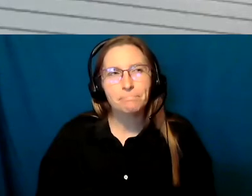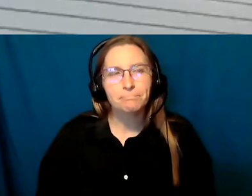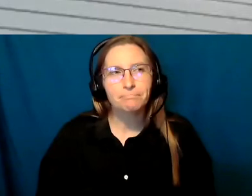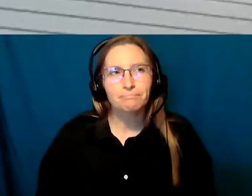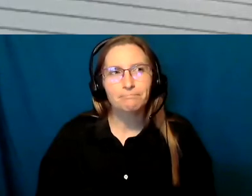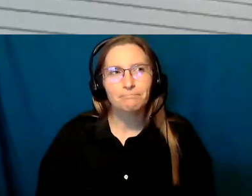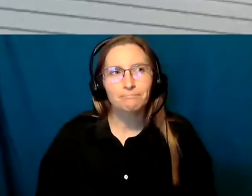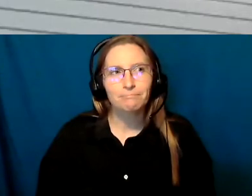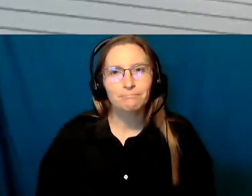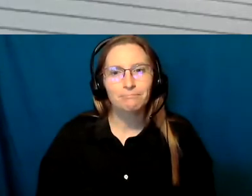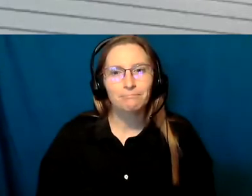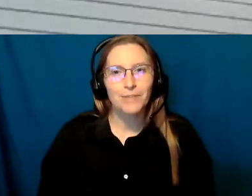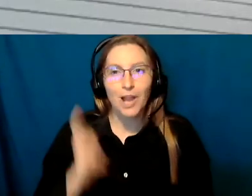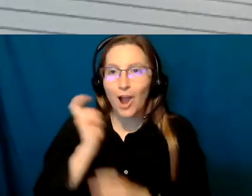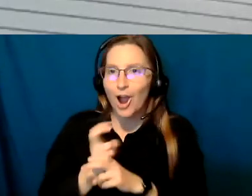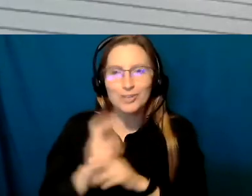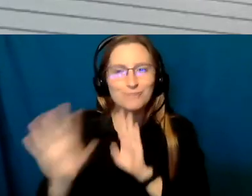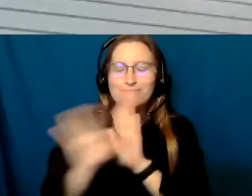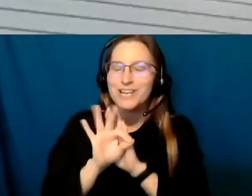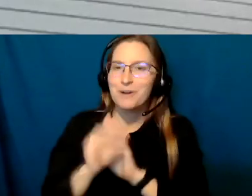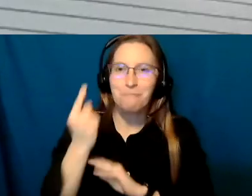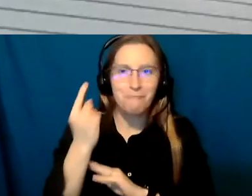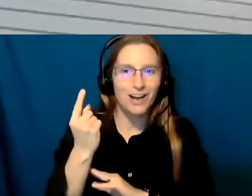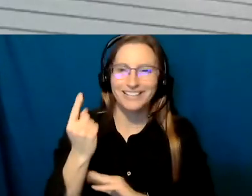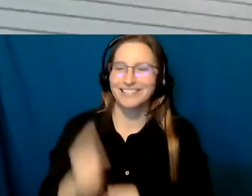It's hard to find a specific memory.